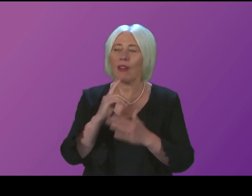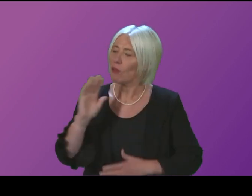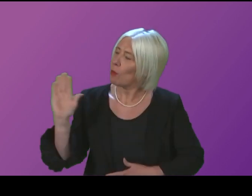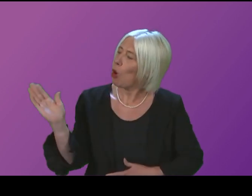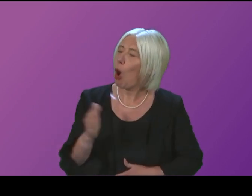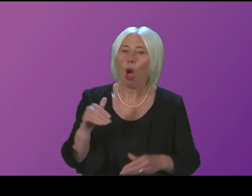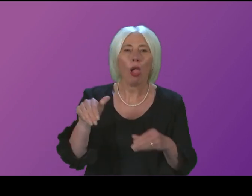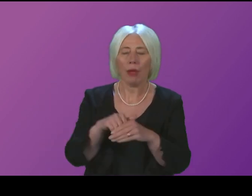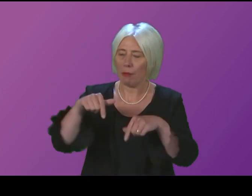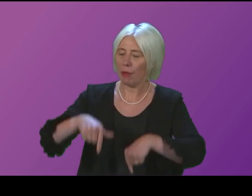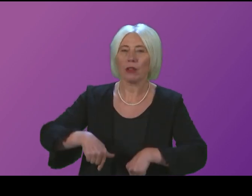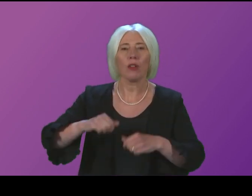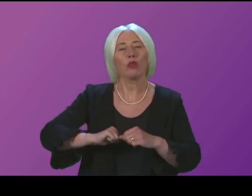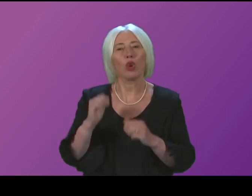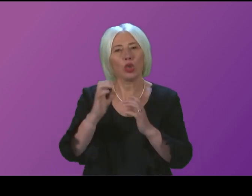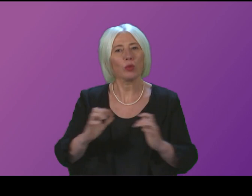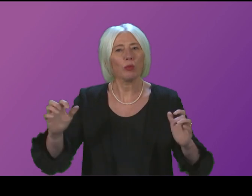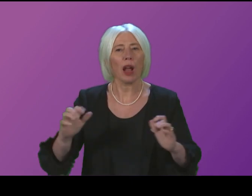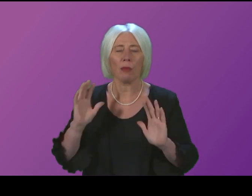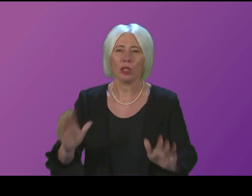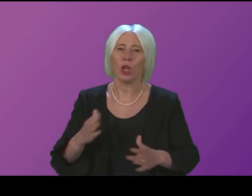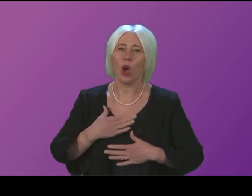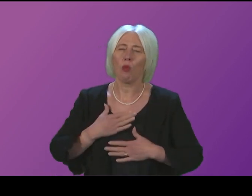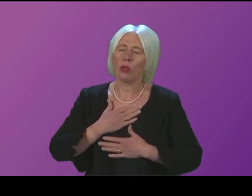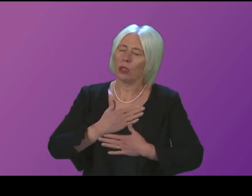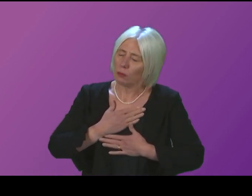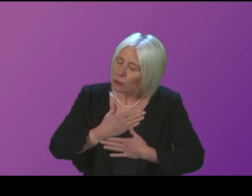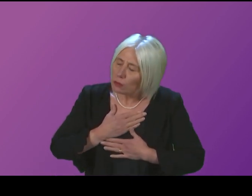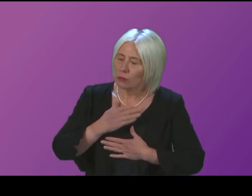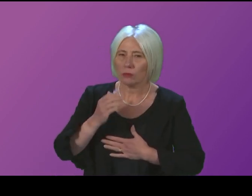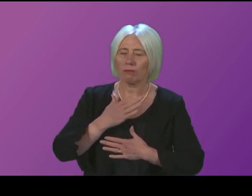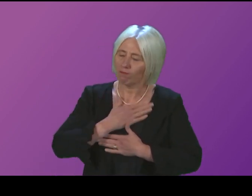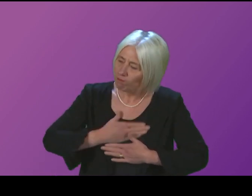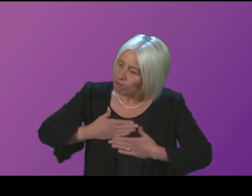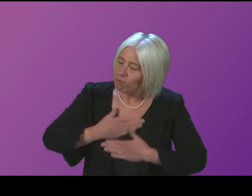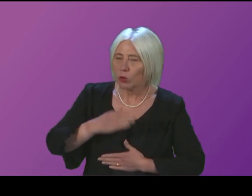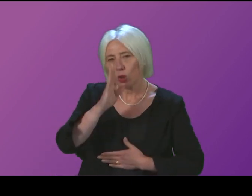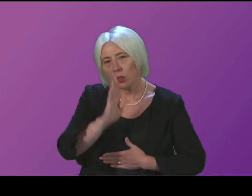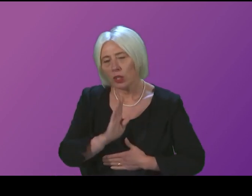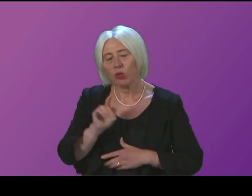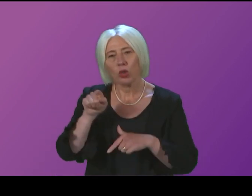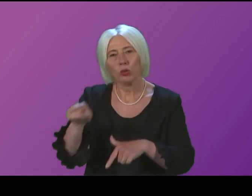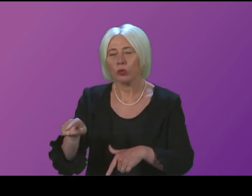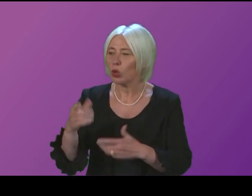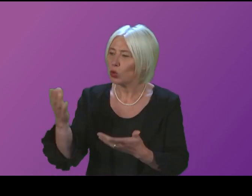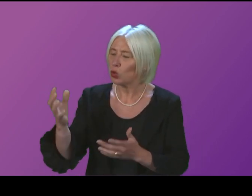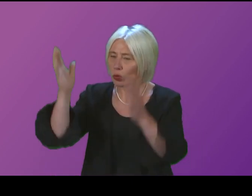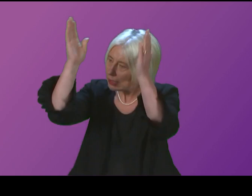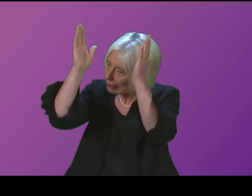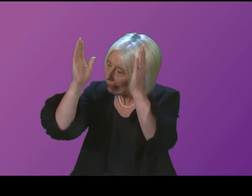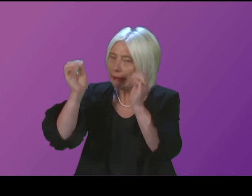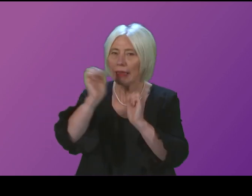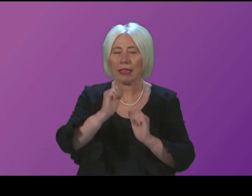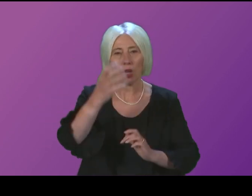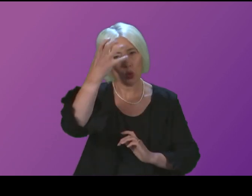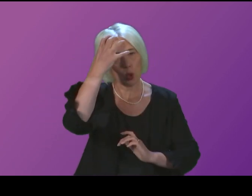Scottish Parliament, I would like to convey our sincere condolences to Your Majesty, to the Queen Consort, and to all